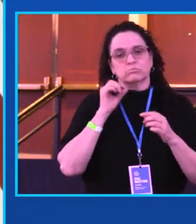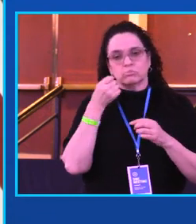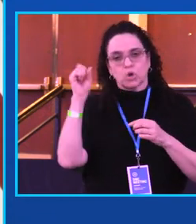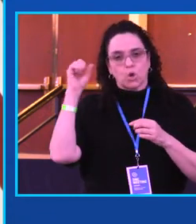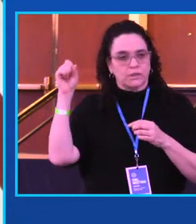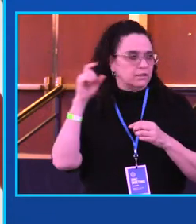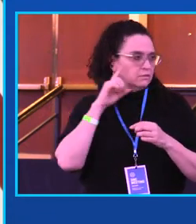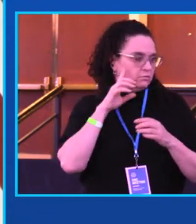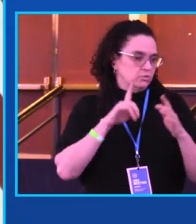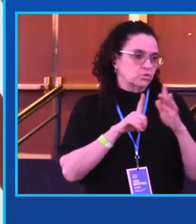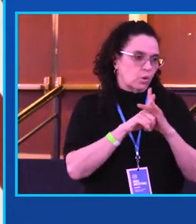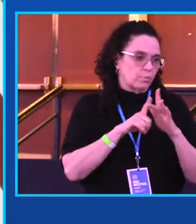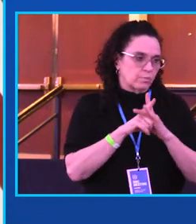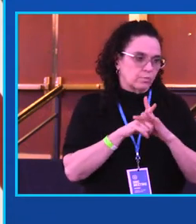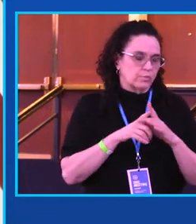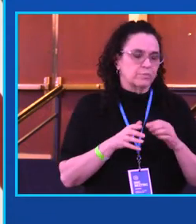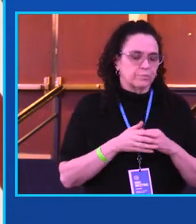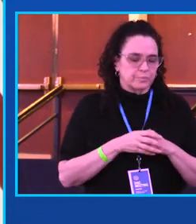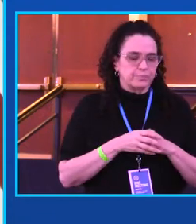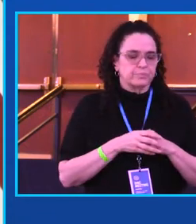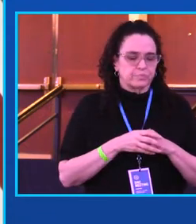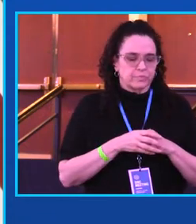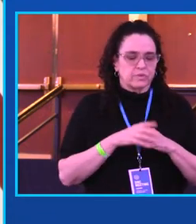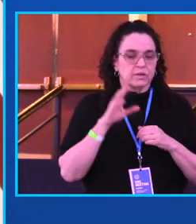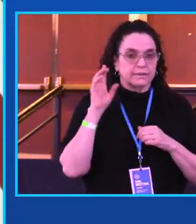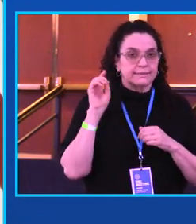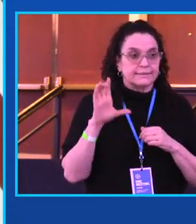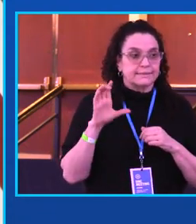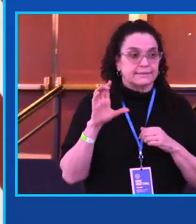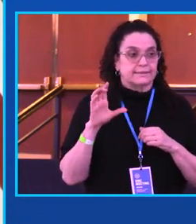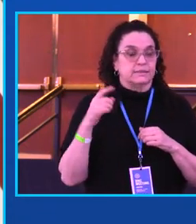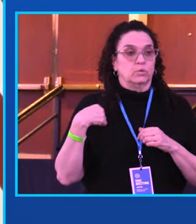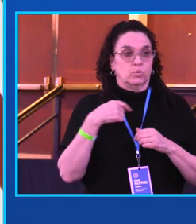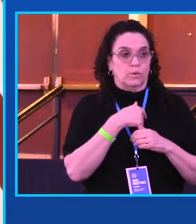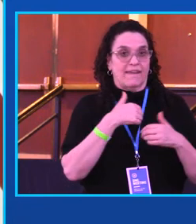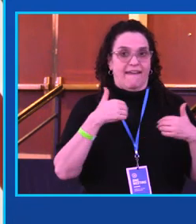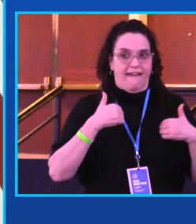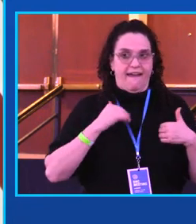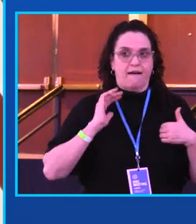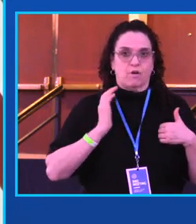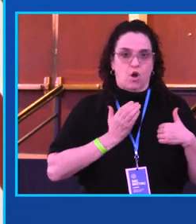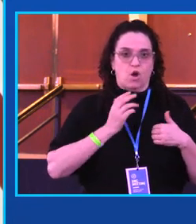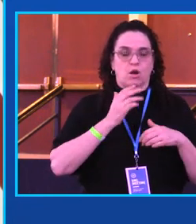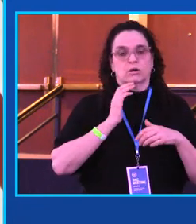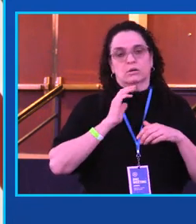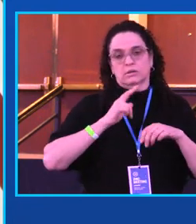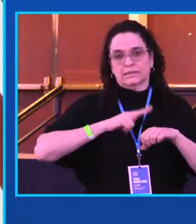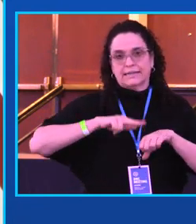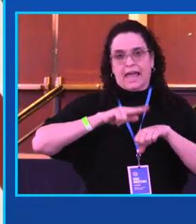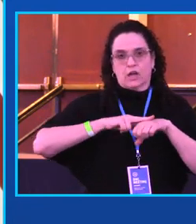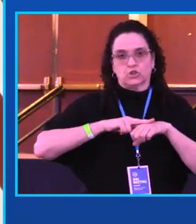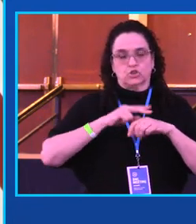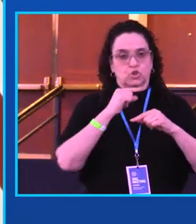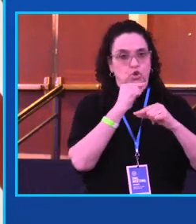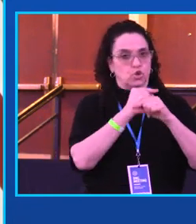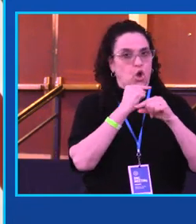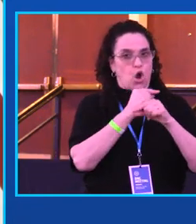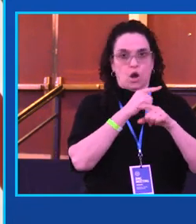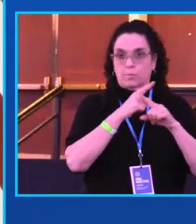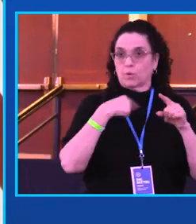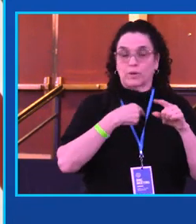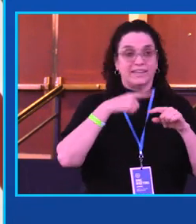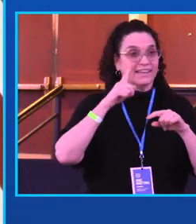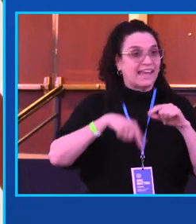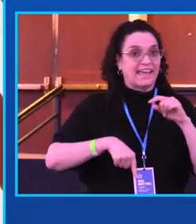And on a special note, DC has its own National Guard, but we can't call